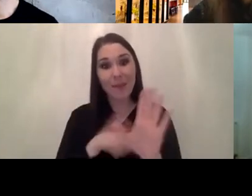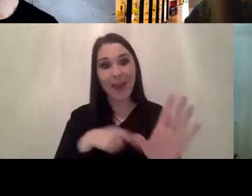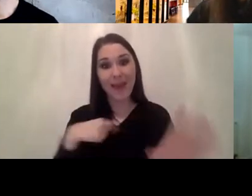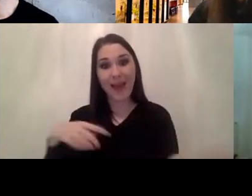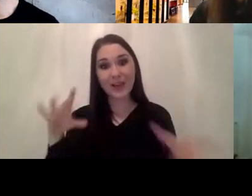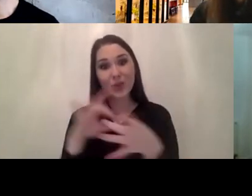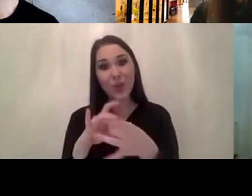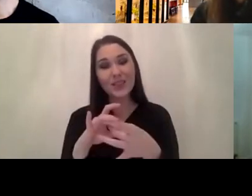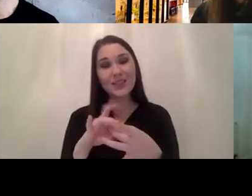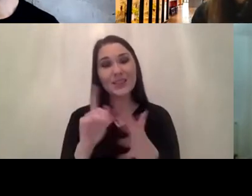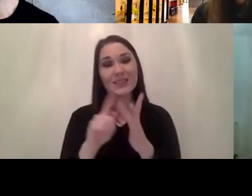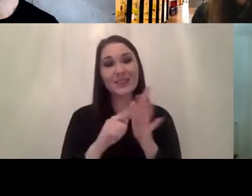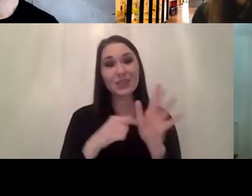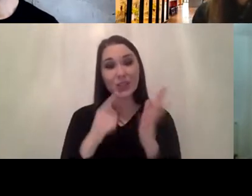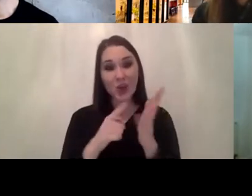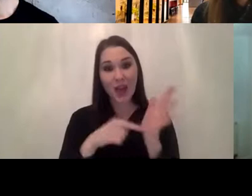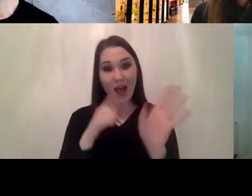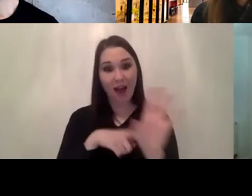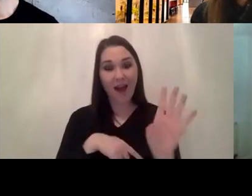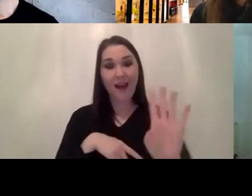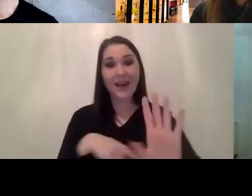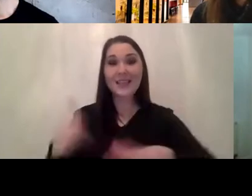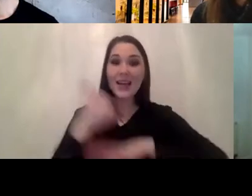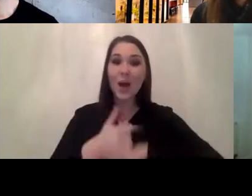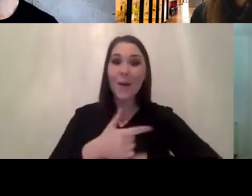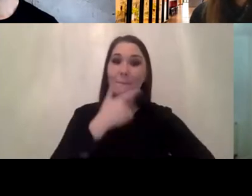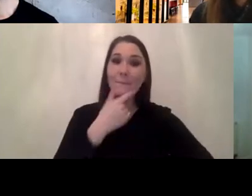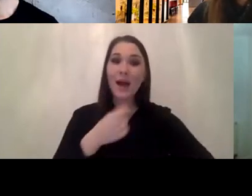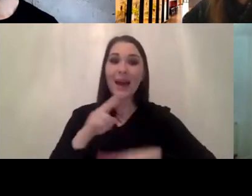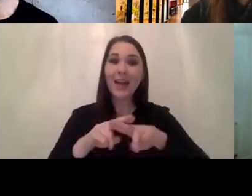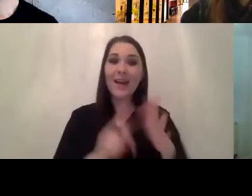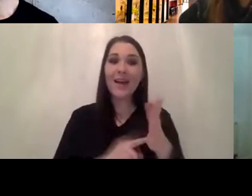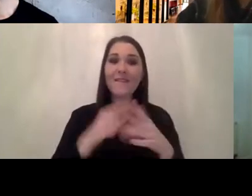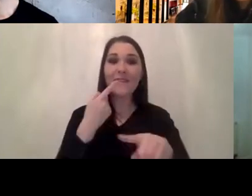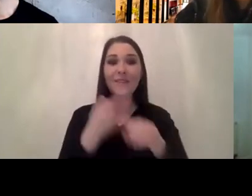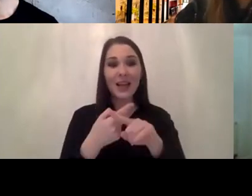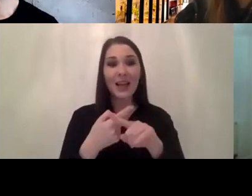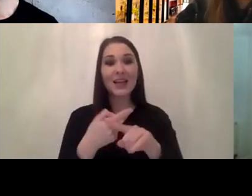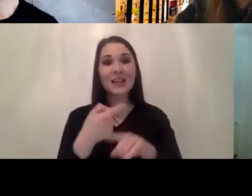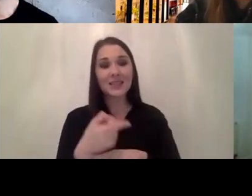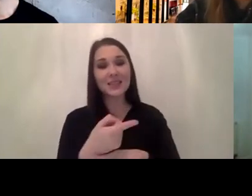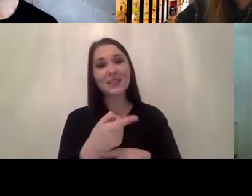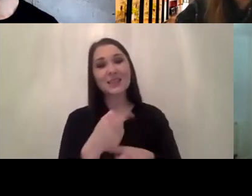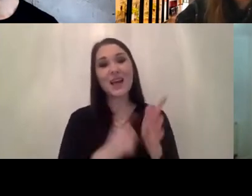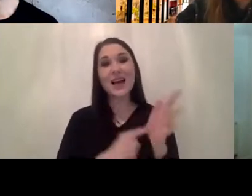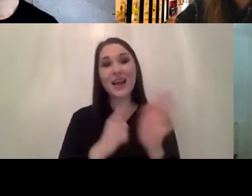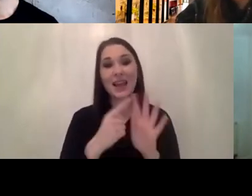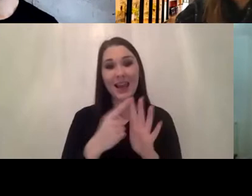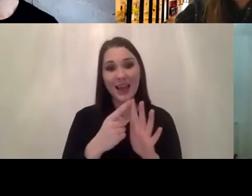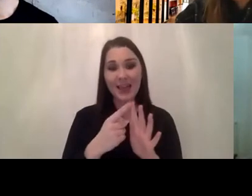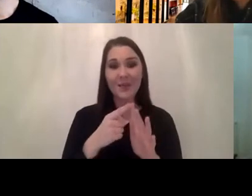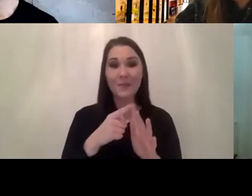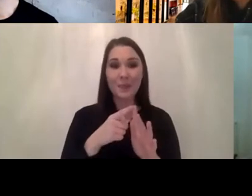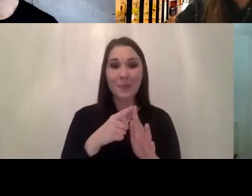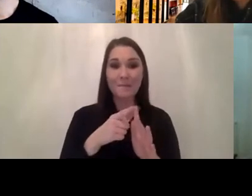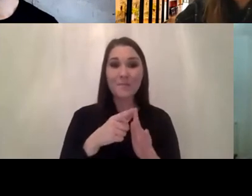and basically it was set up by a guy, Felix Lee, in Singapore and James Bador in Ghana. And basically